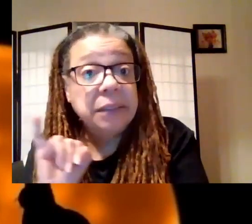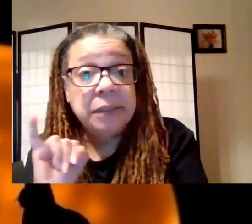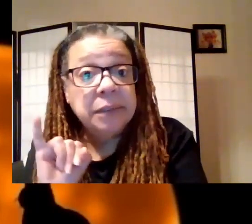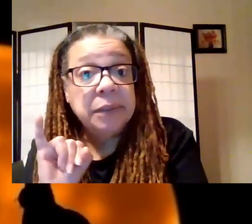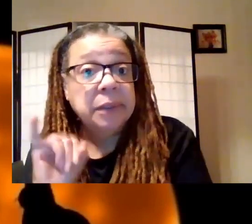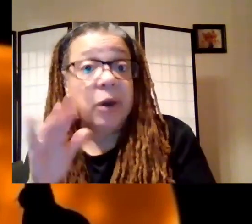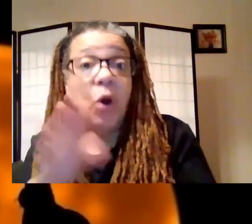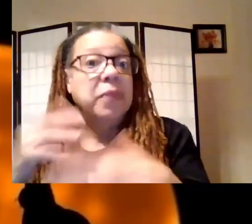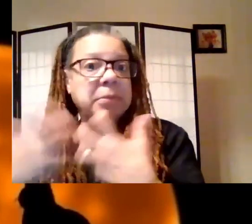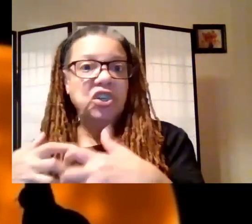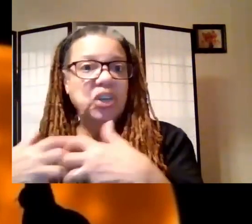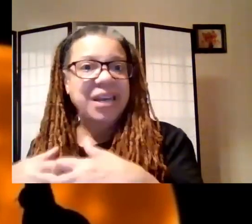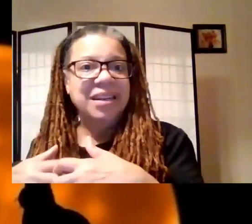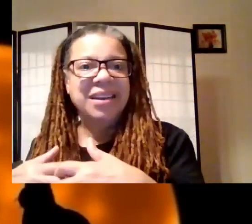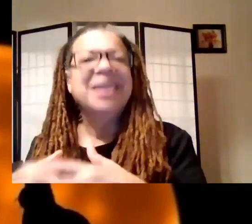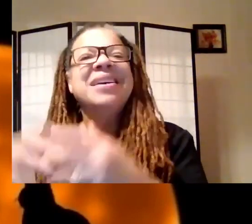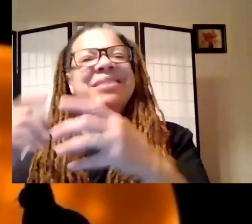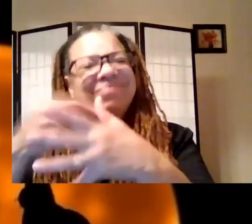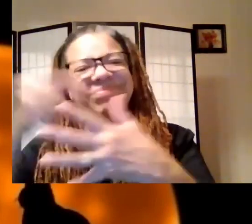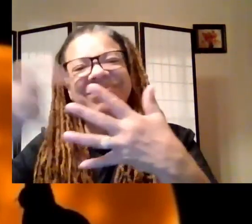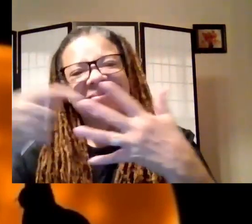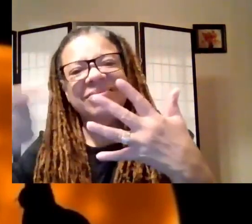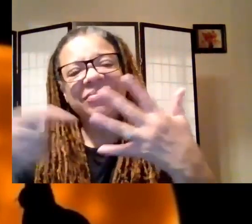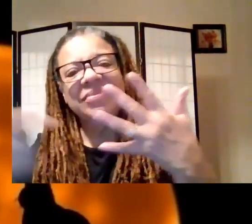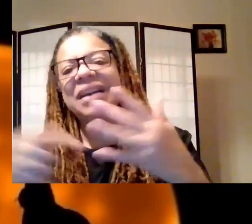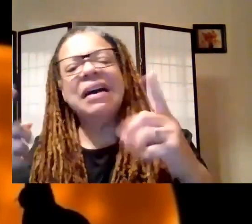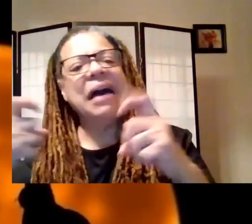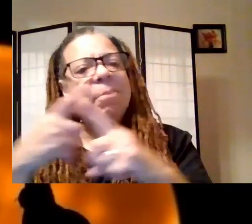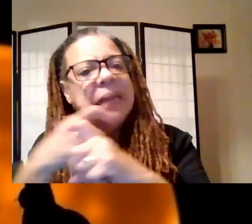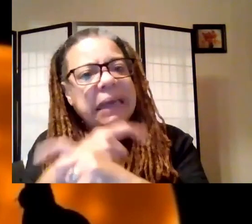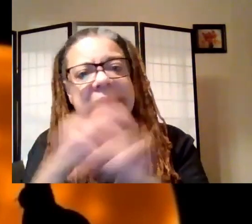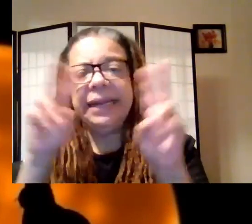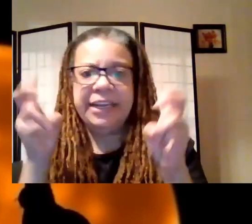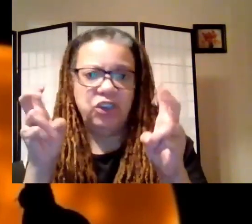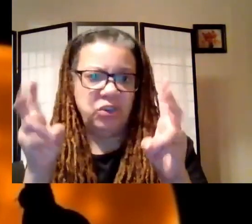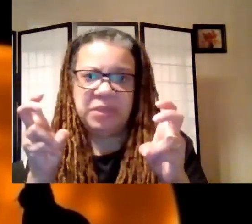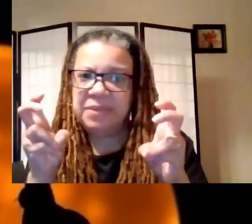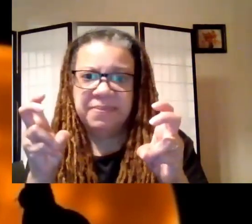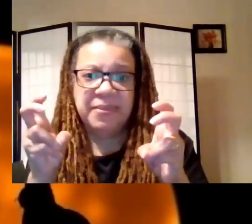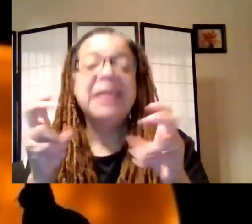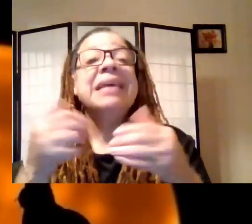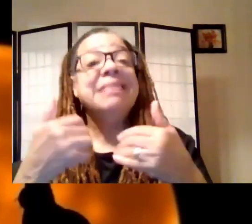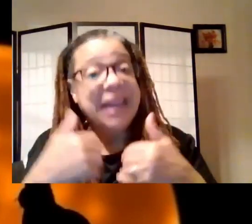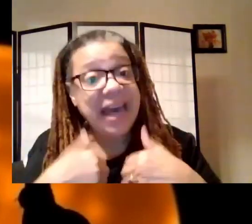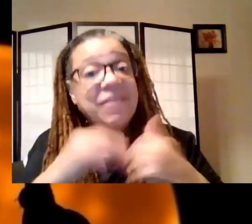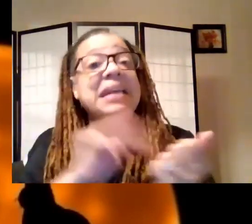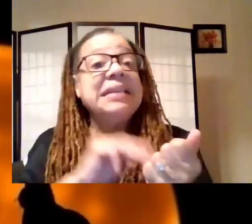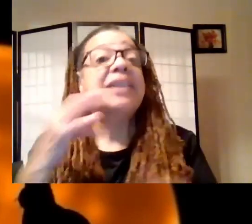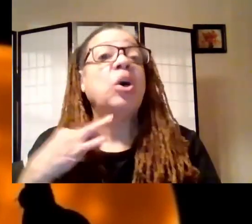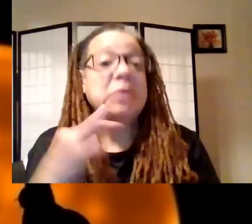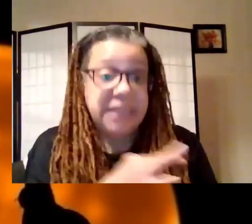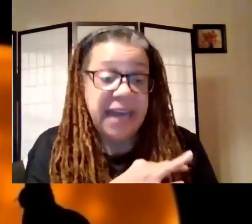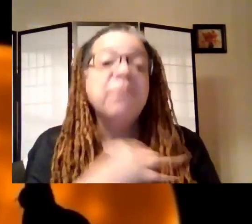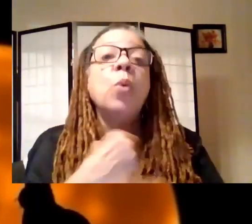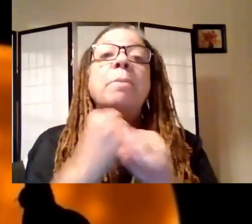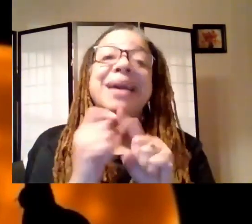on the machine. So there's a lot of complicated medical issues that having a doctor on staff would not